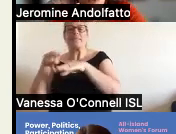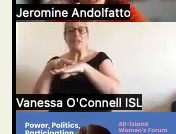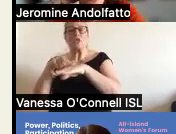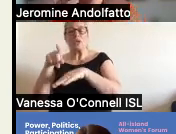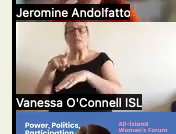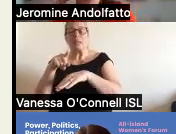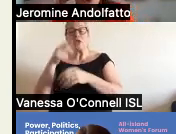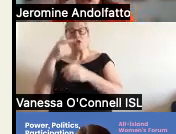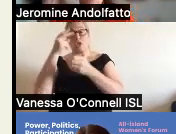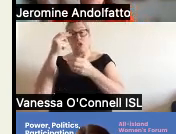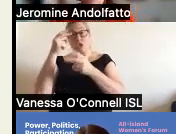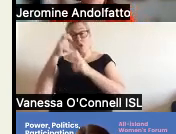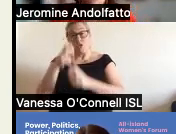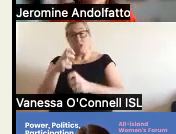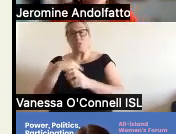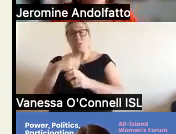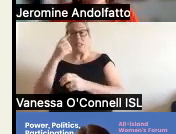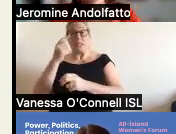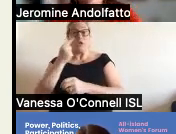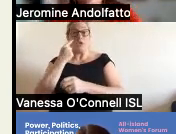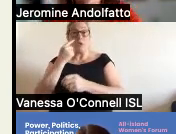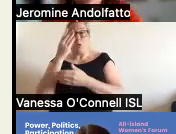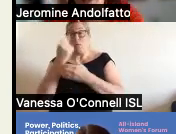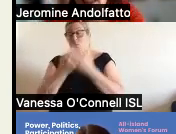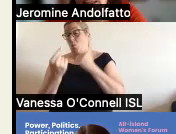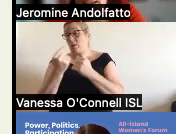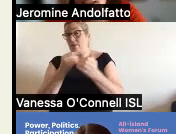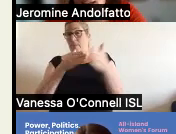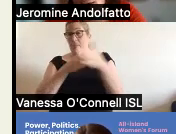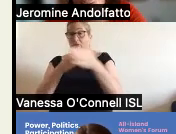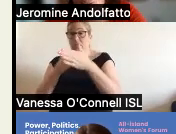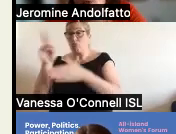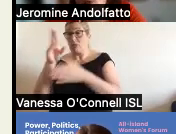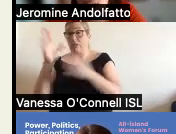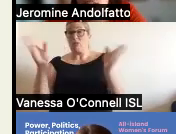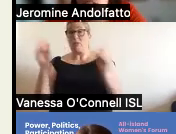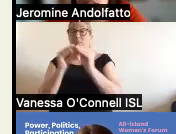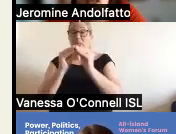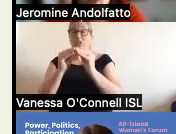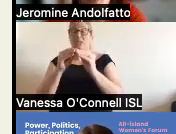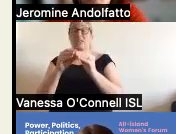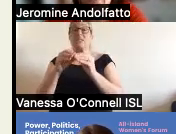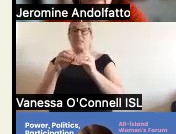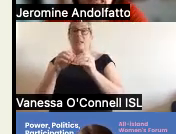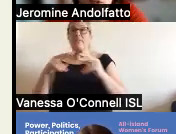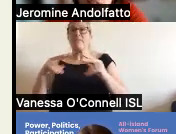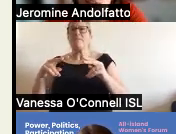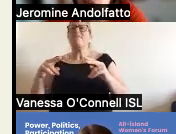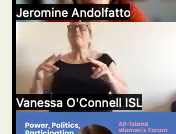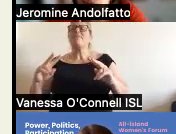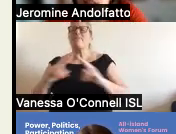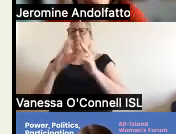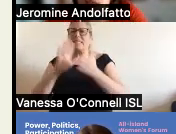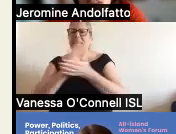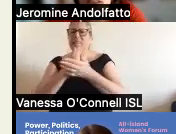more looking at one of the barriers that Rachel mentioned earlier, which is violence against women politicians. And this Galway study